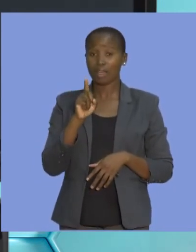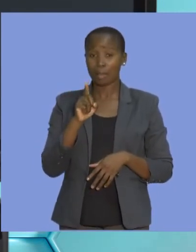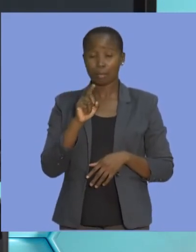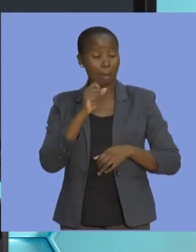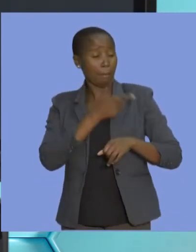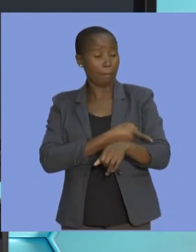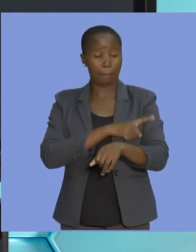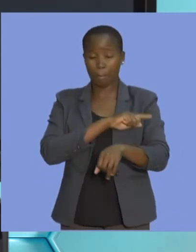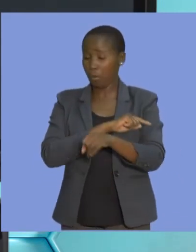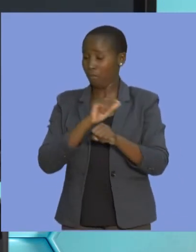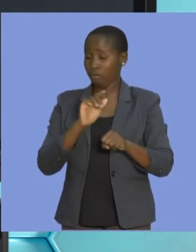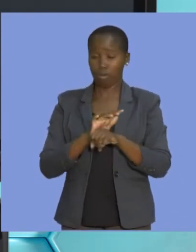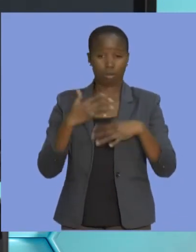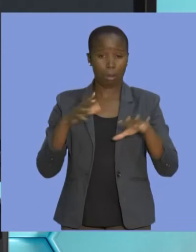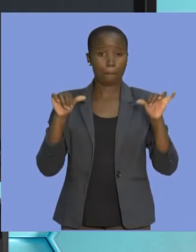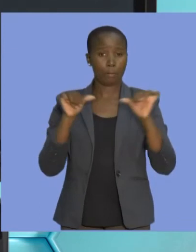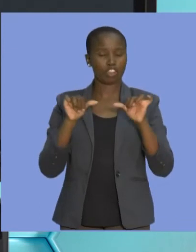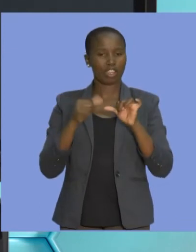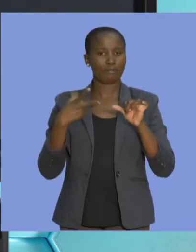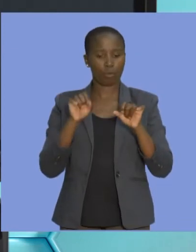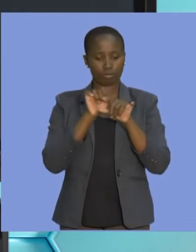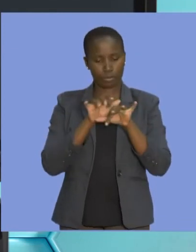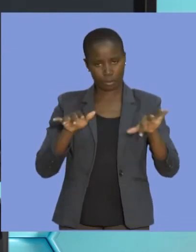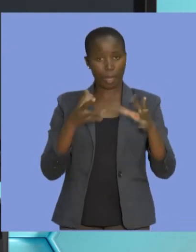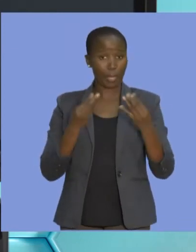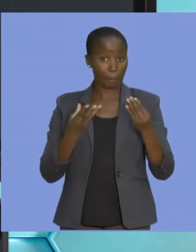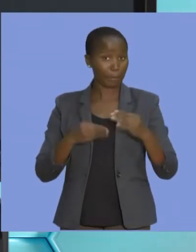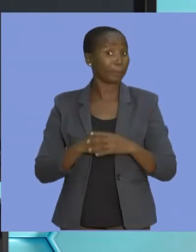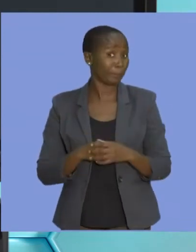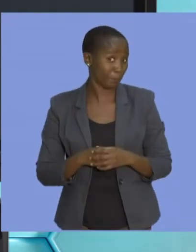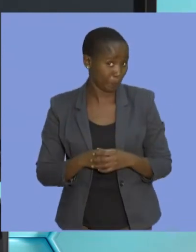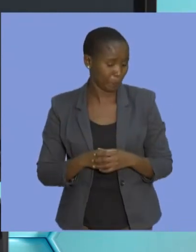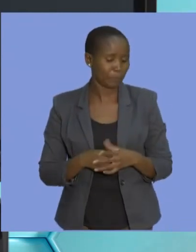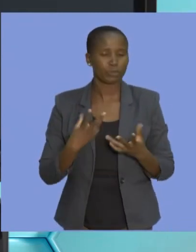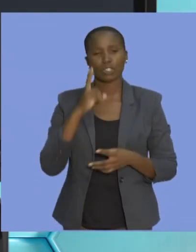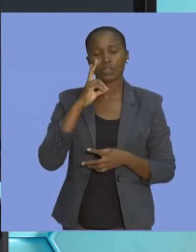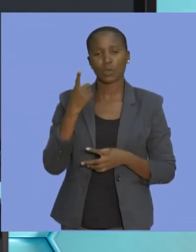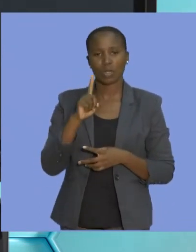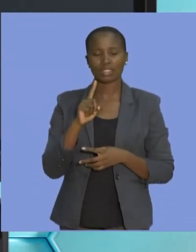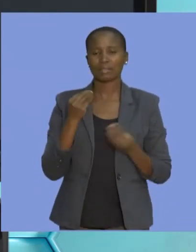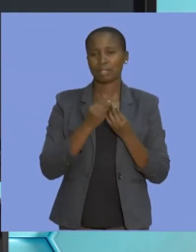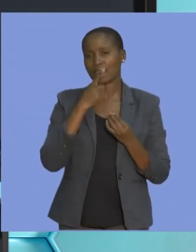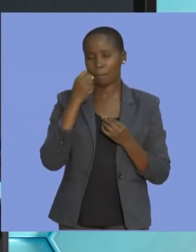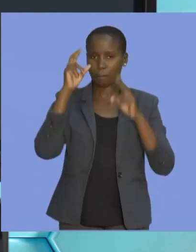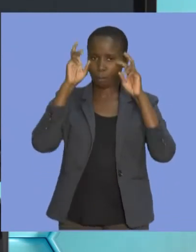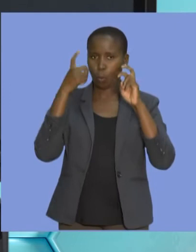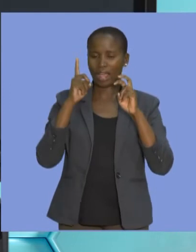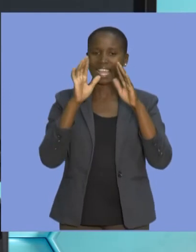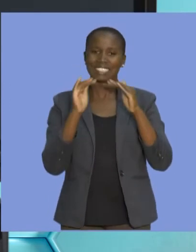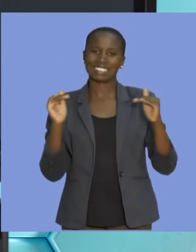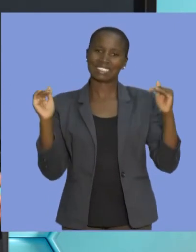powerful measure of dispersion. Okay, we're going to look at something called the